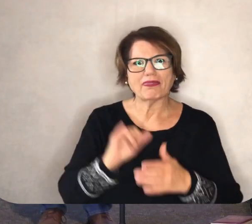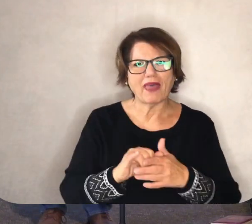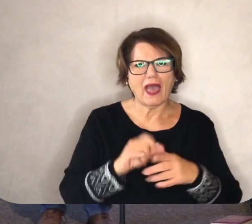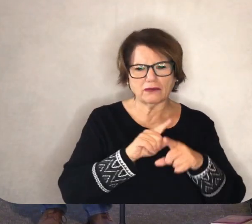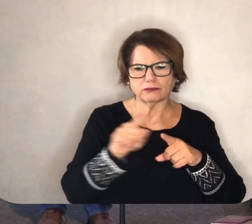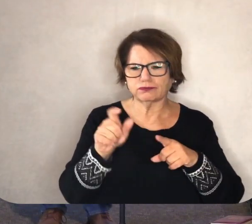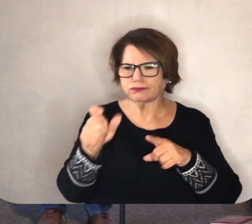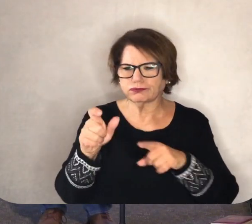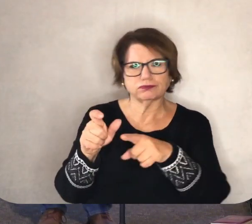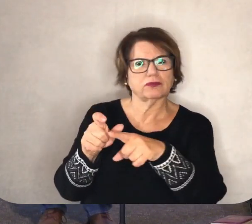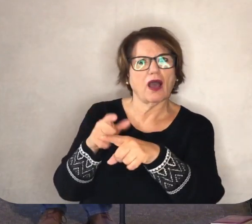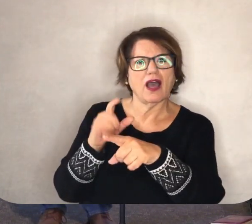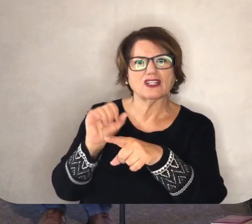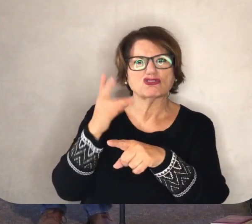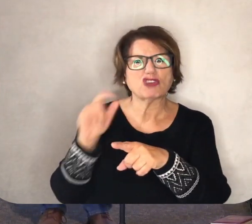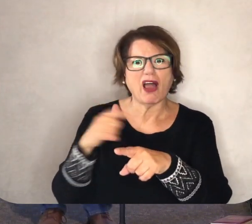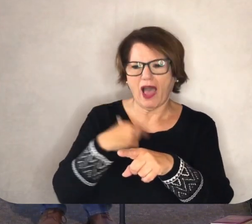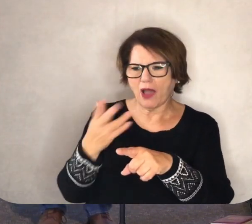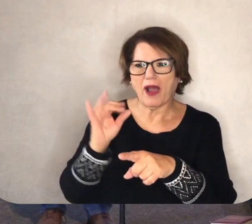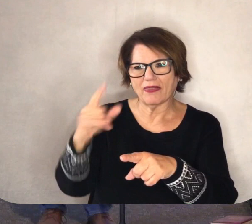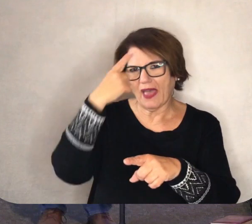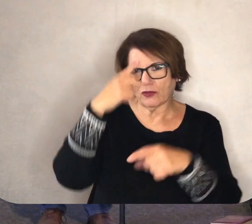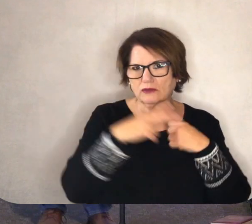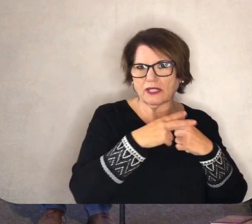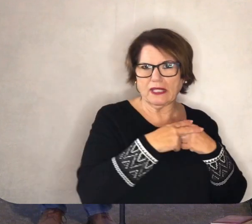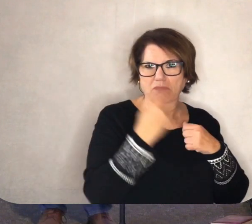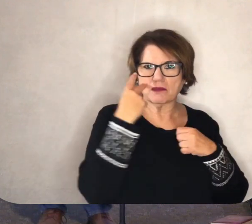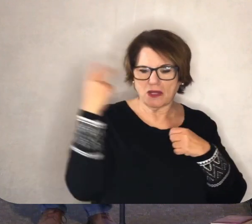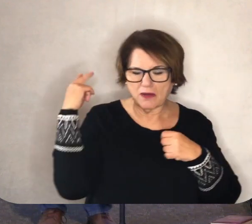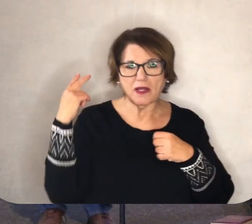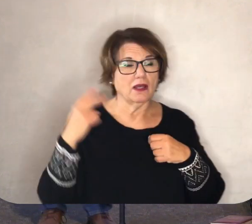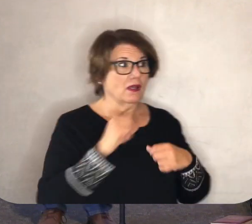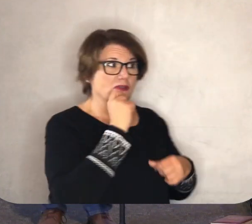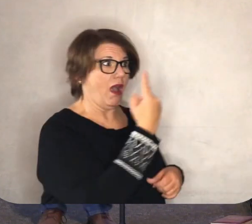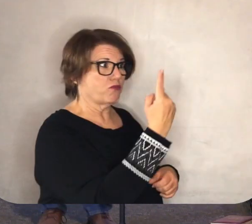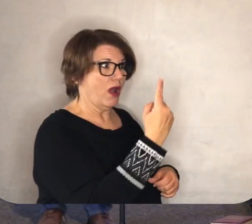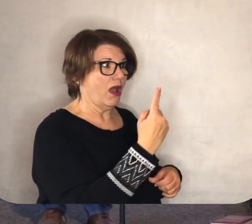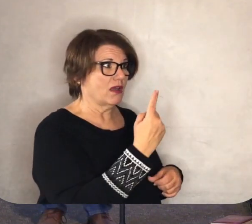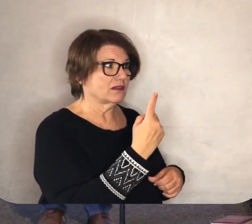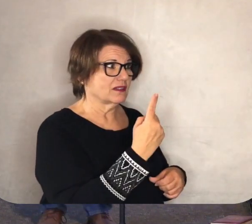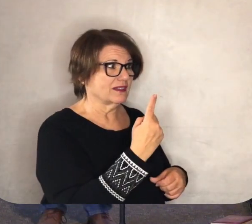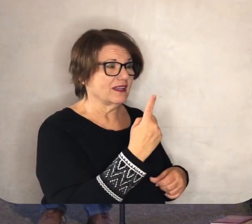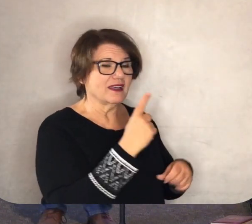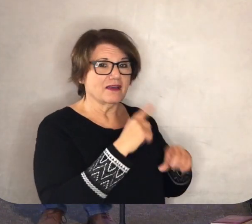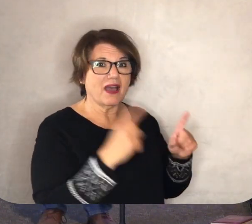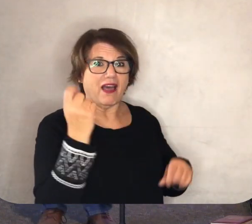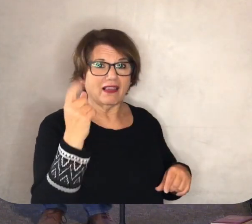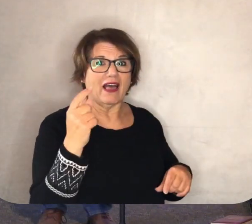The crew chief told Bon that not just one shell, but 11 had been found in the gas tank.